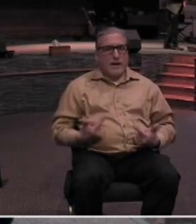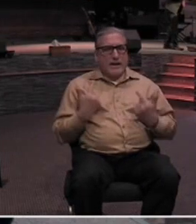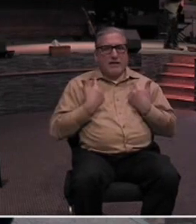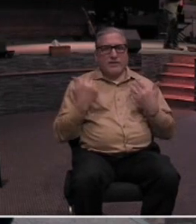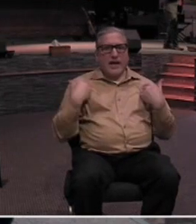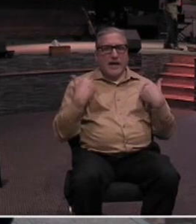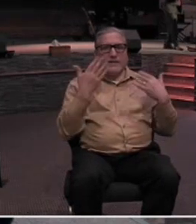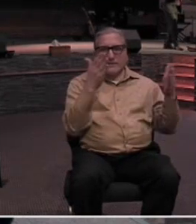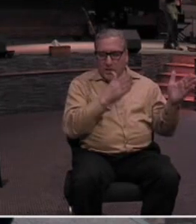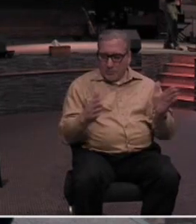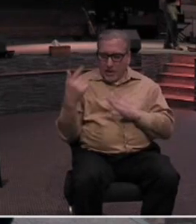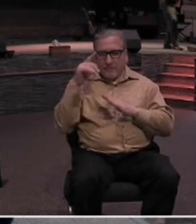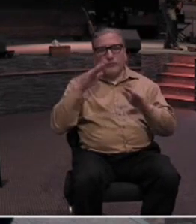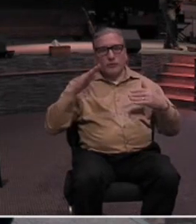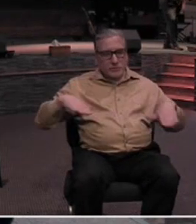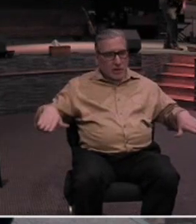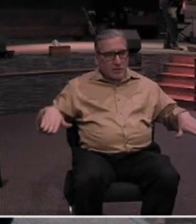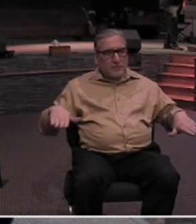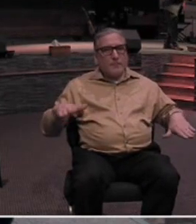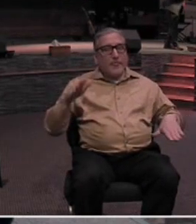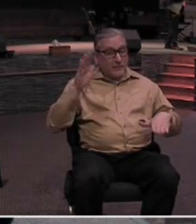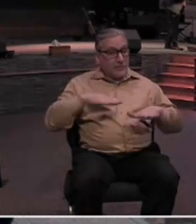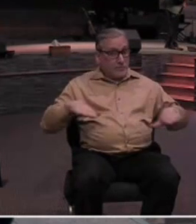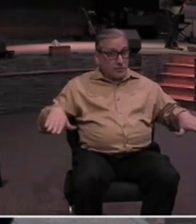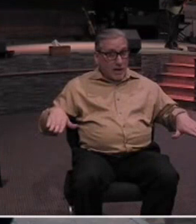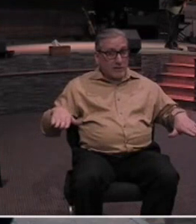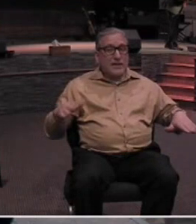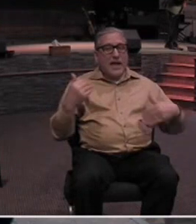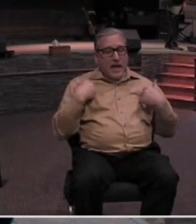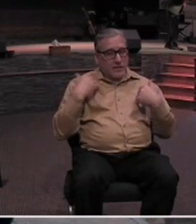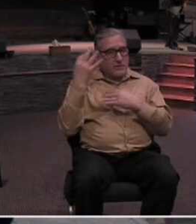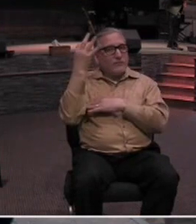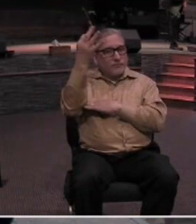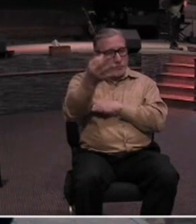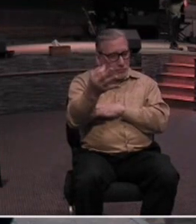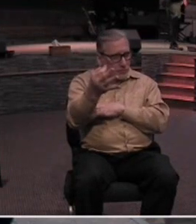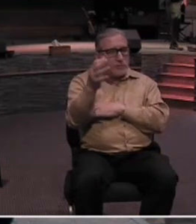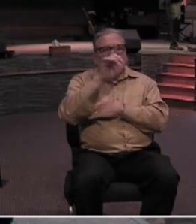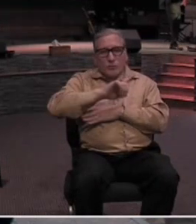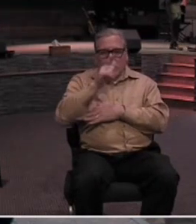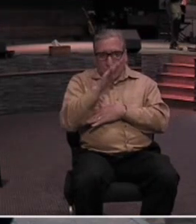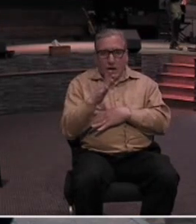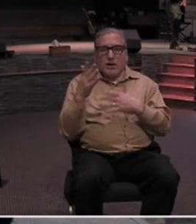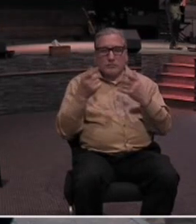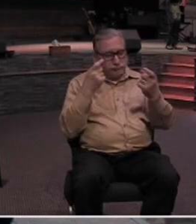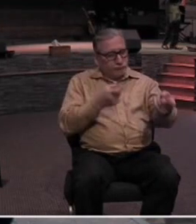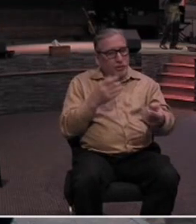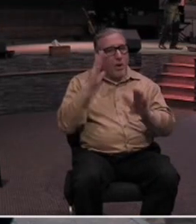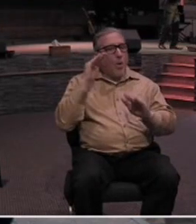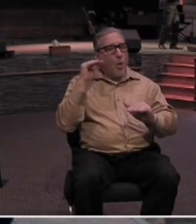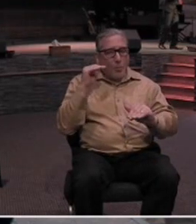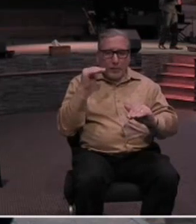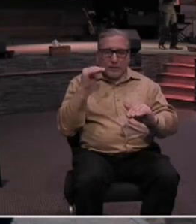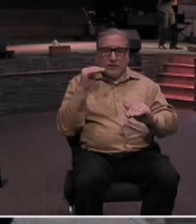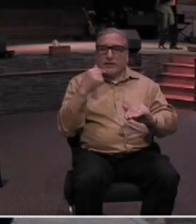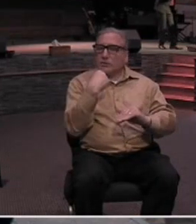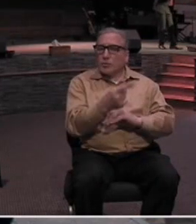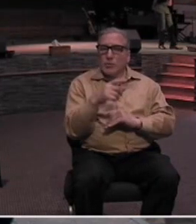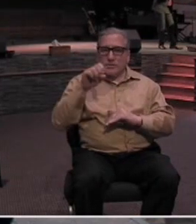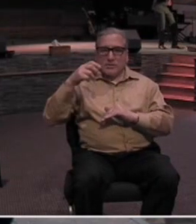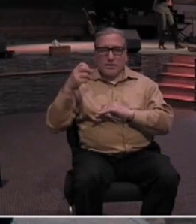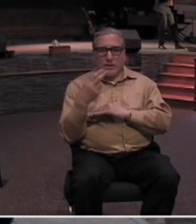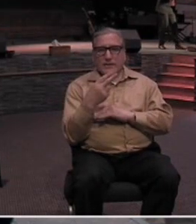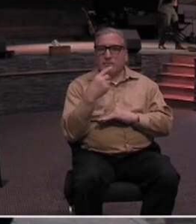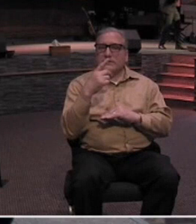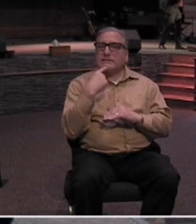plan for her child, that her child had a future. The Lord God gave her hope and told her that she was to name